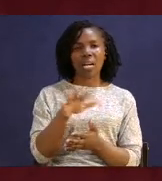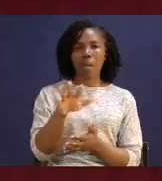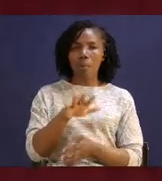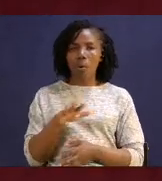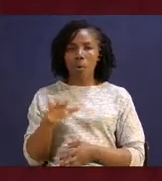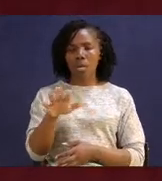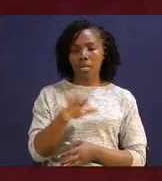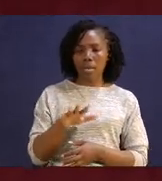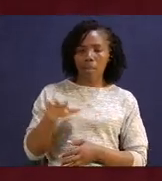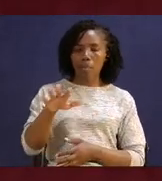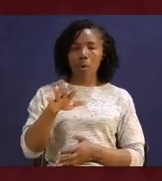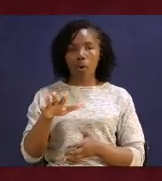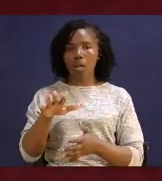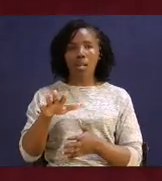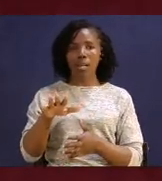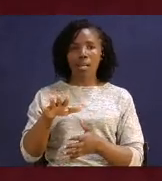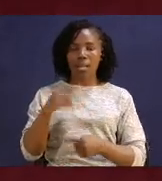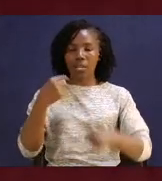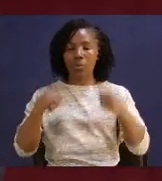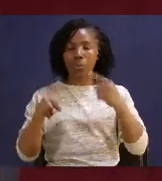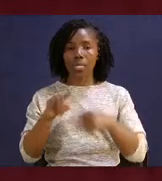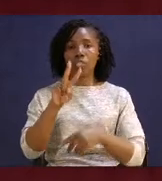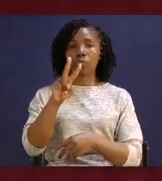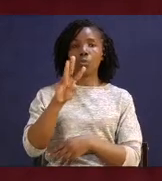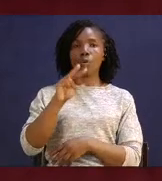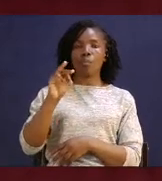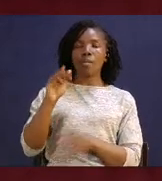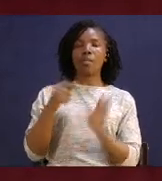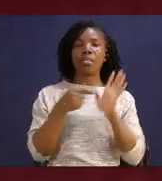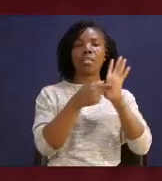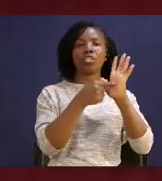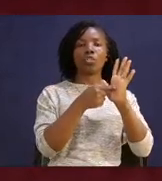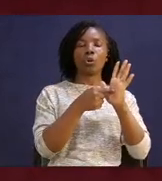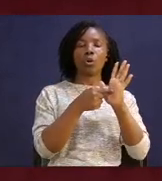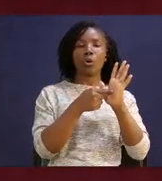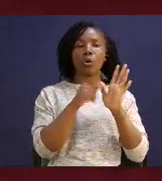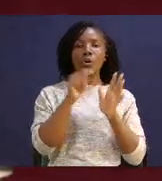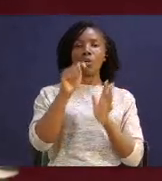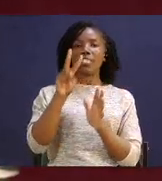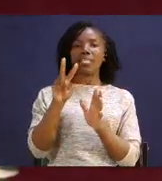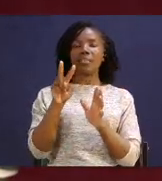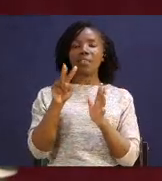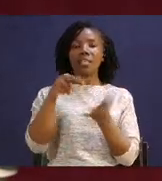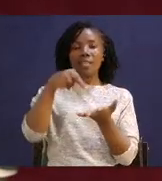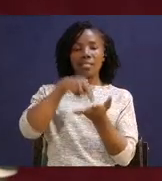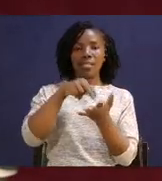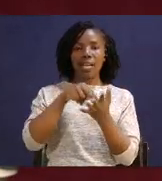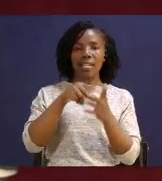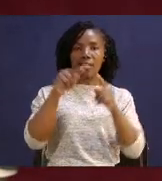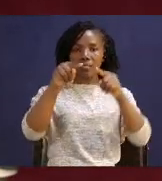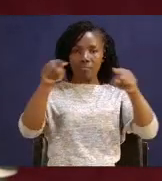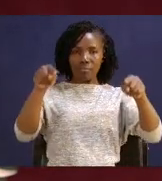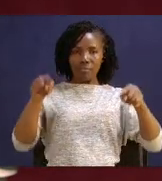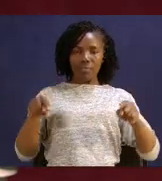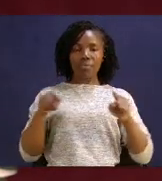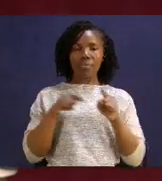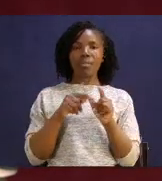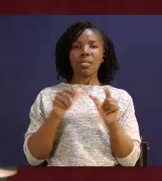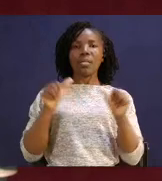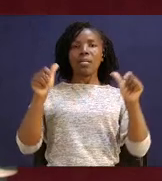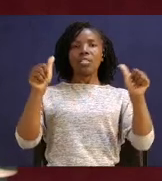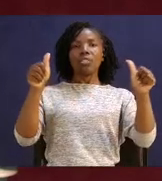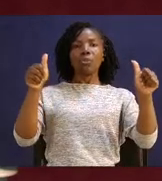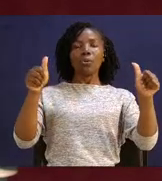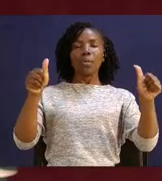2 million. They even show him on TV. He's standing with this big certificate. It's written 2 million with his name on